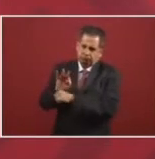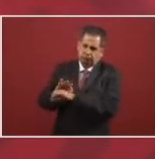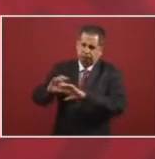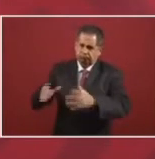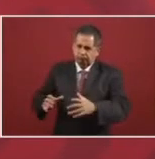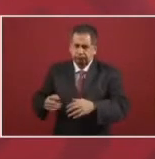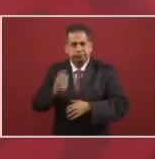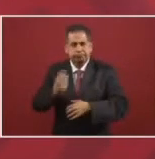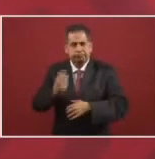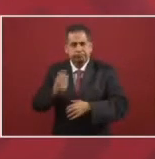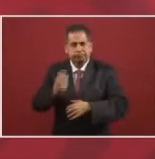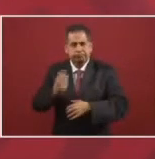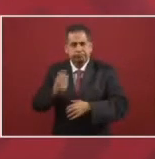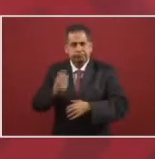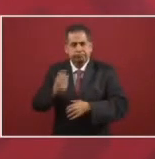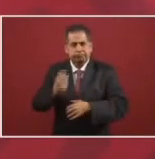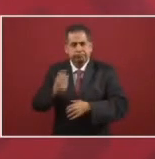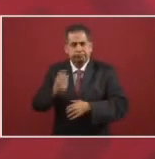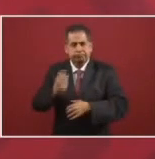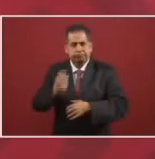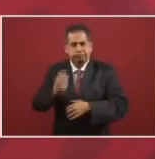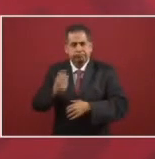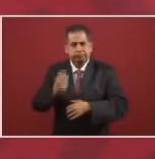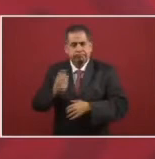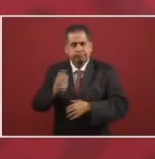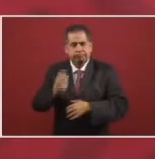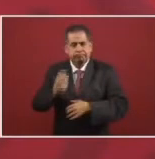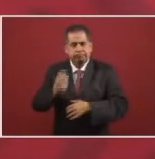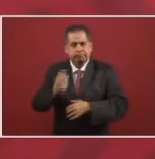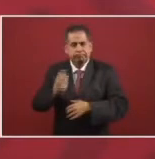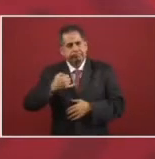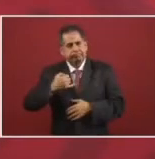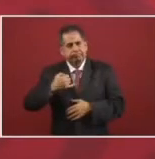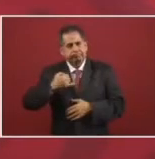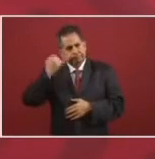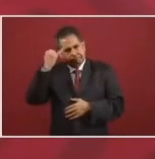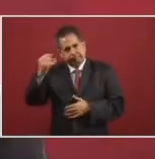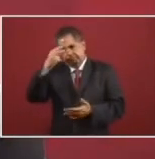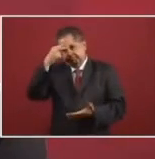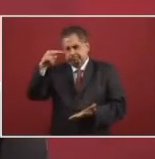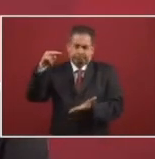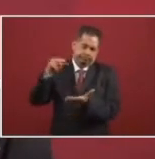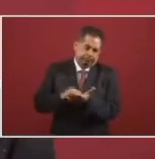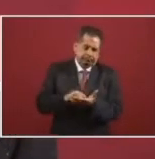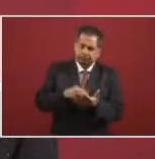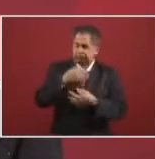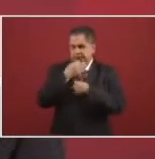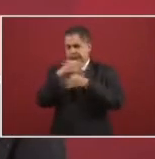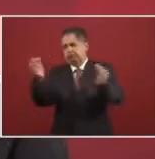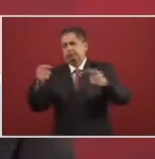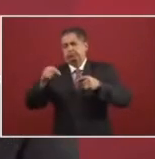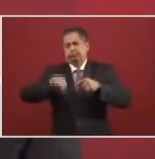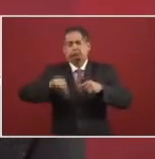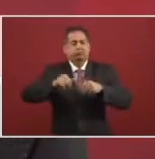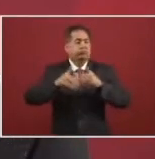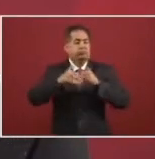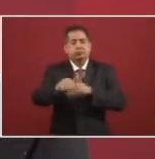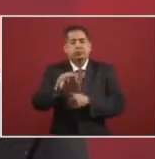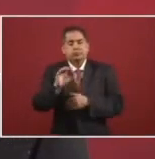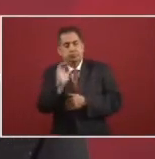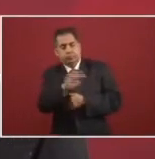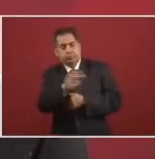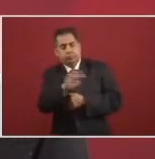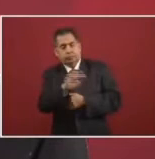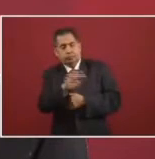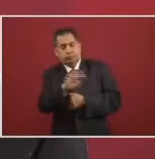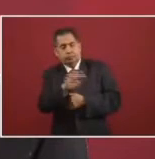de México. So this is the position Mexico is taking. Y es la que daremos a conocer hoy también en la Organización de Estados